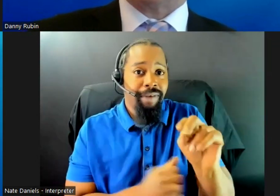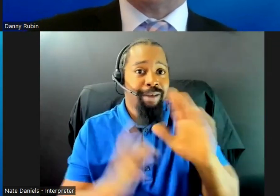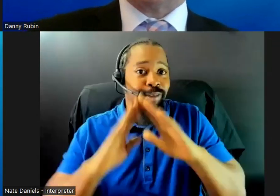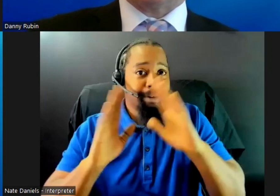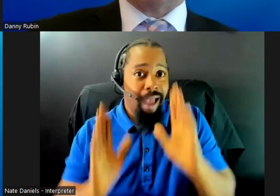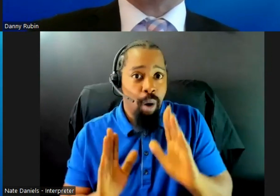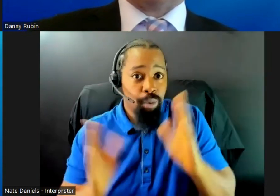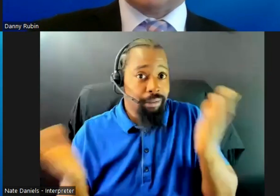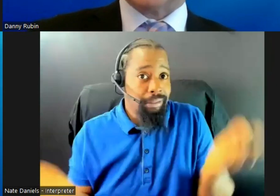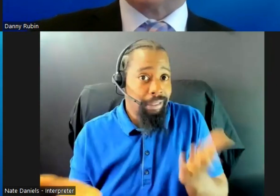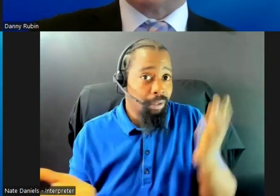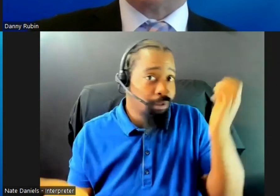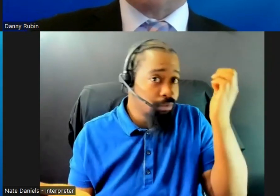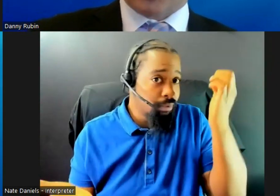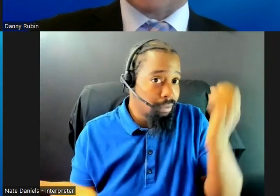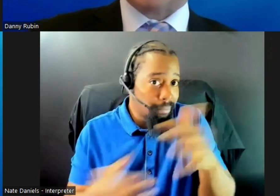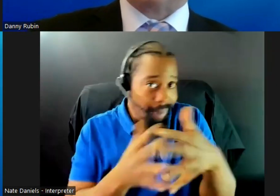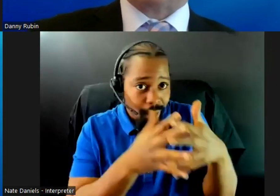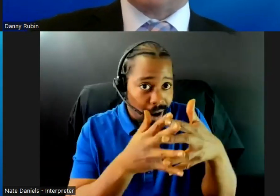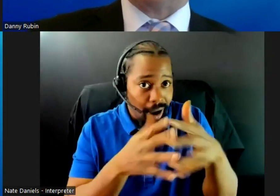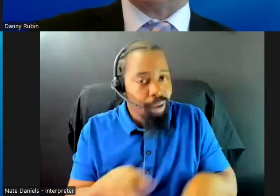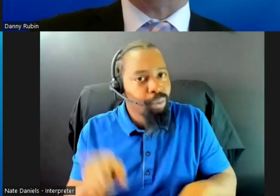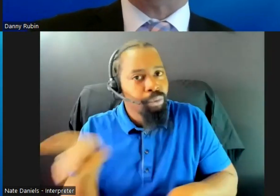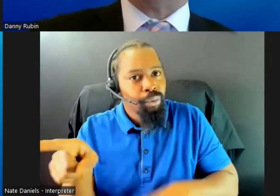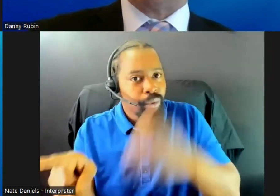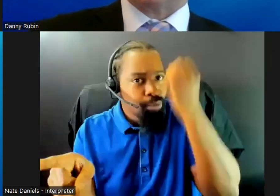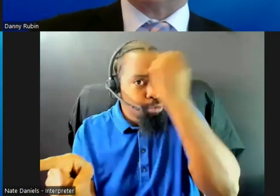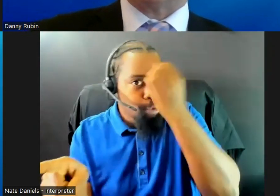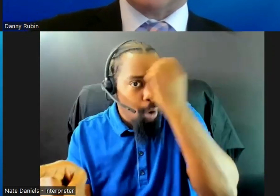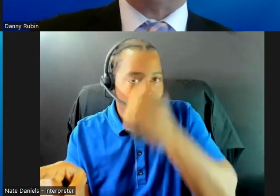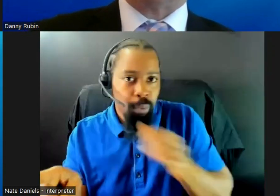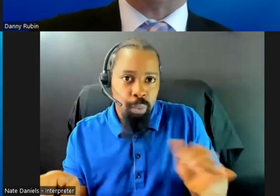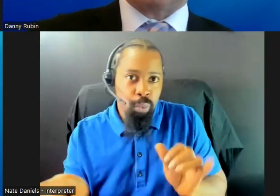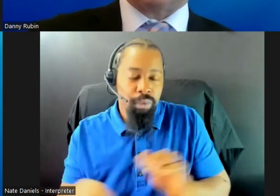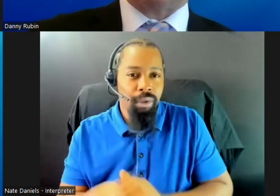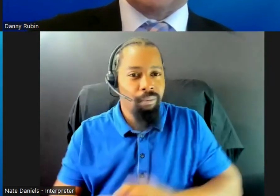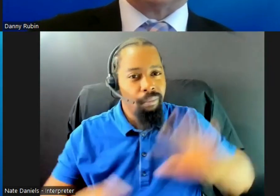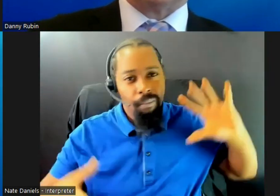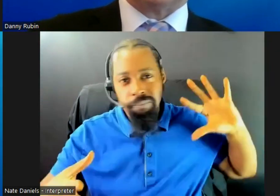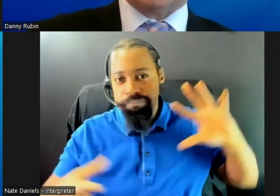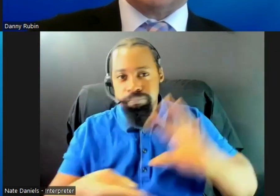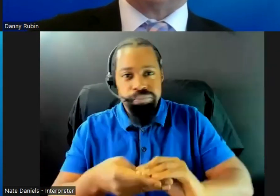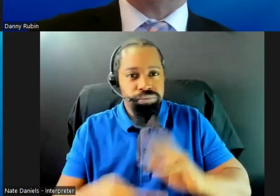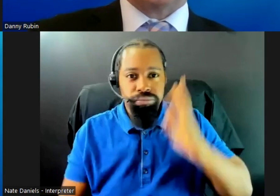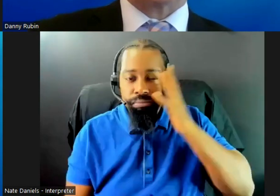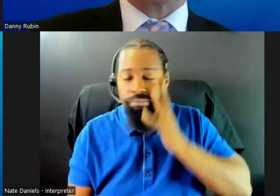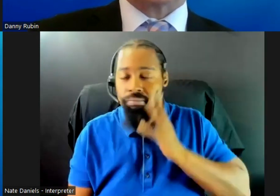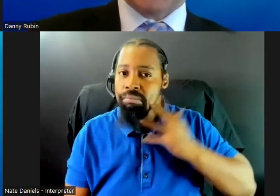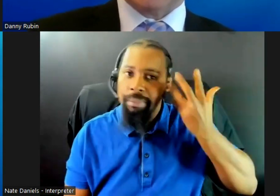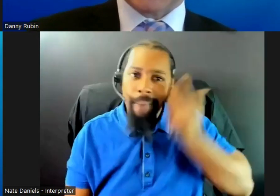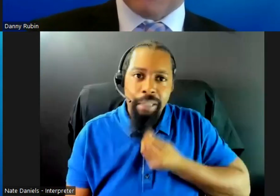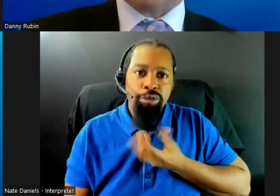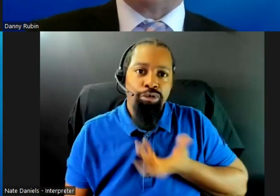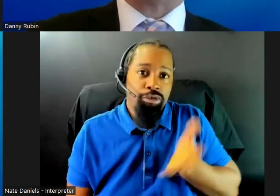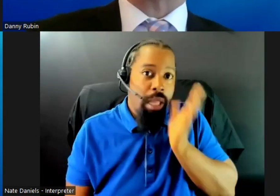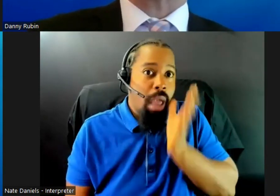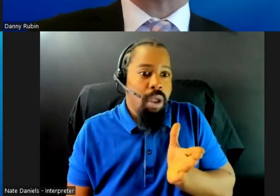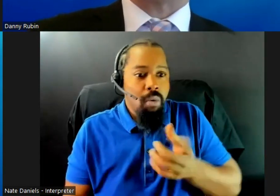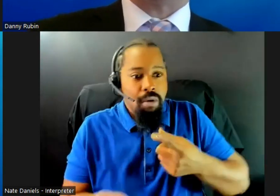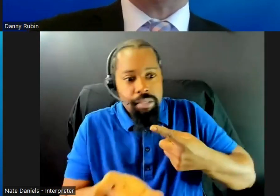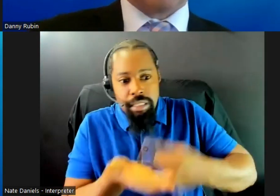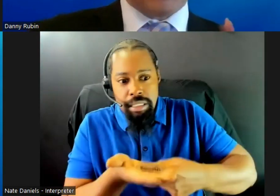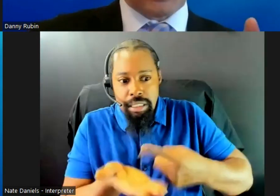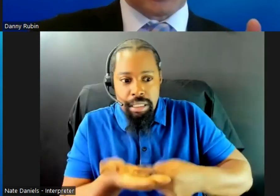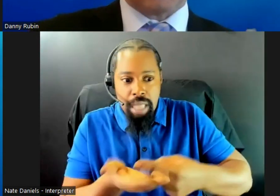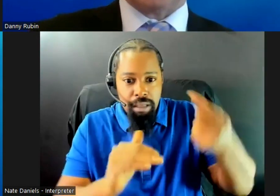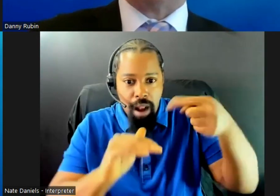of expert work for what they do. We're going to dive into the world of fashion design with Sharon Sever in just